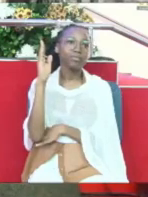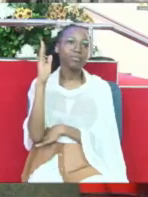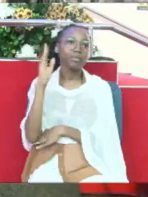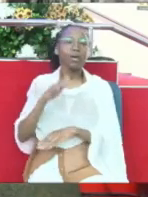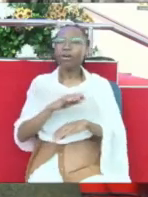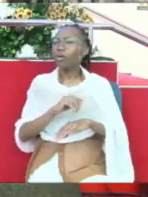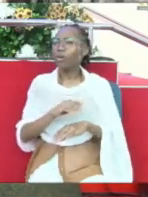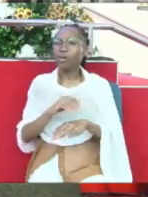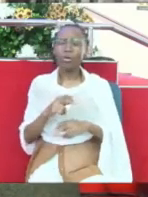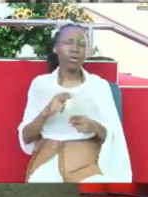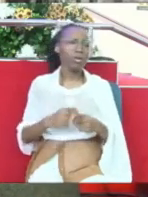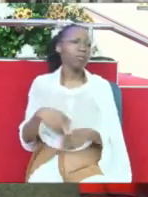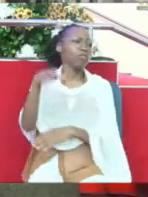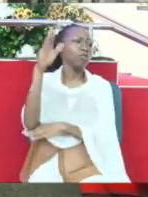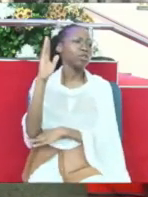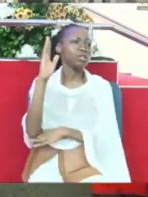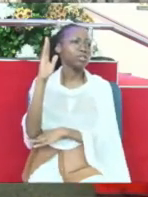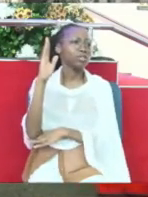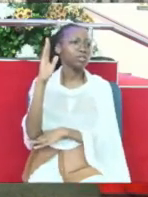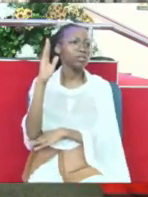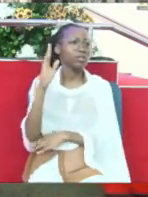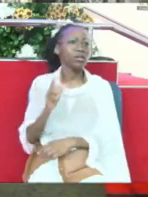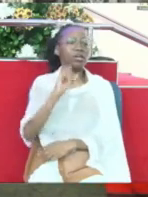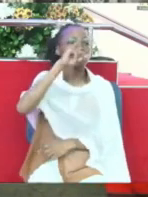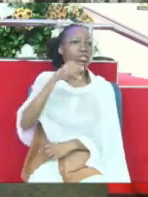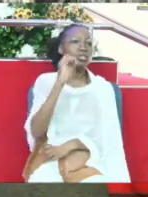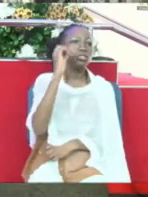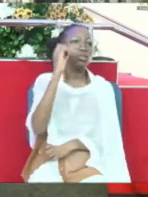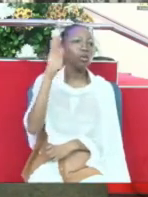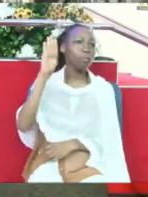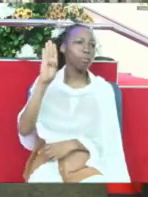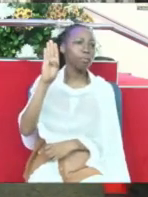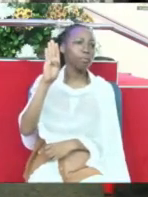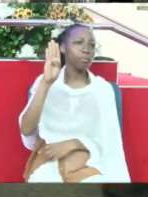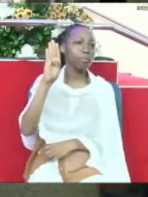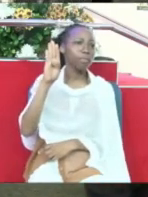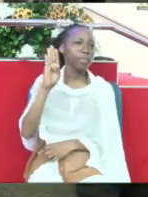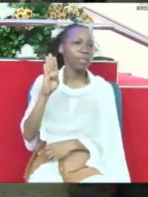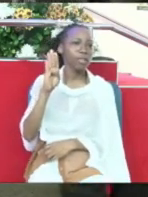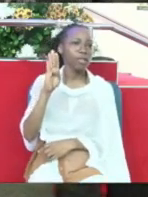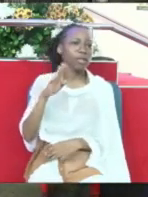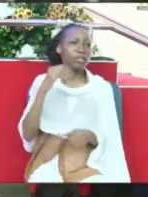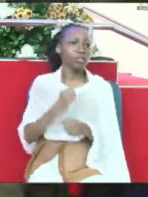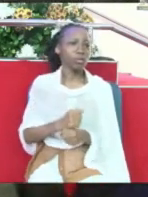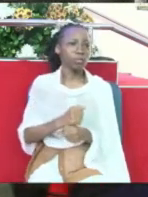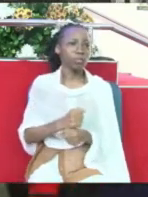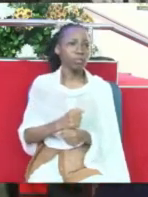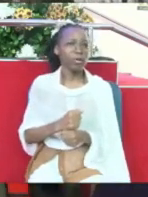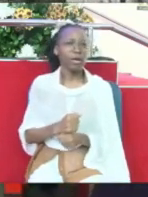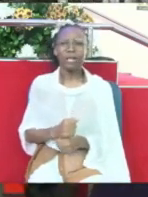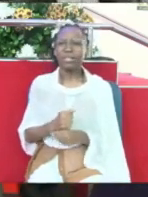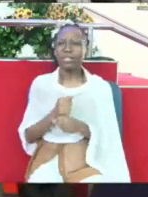Job, though he was going through stuff. Ayubu ijapokuwa alikuwa anapitia mambo mengi. He said, I know my Redeemer liveth.